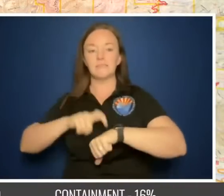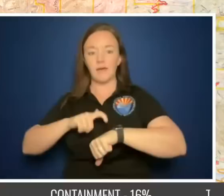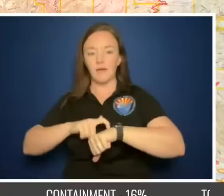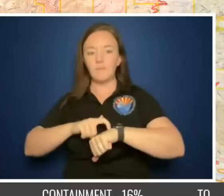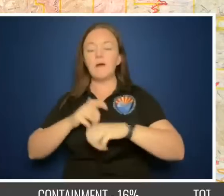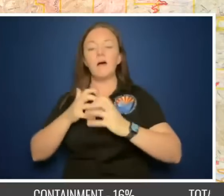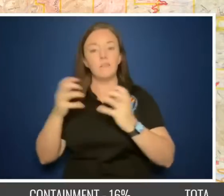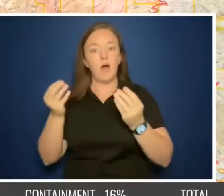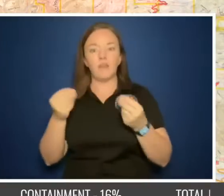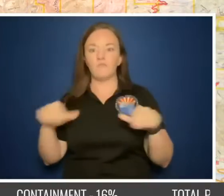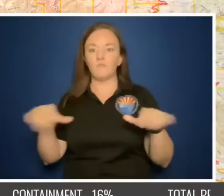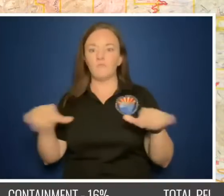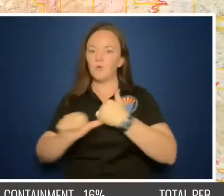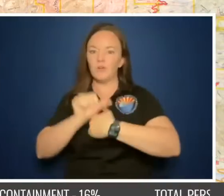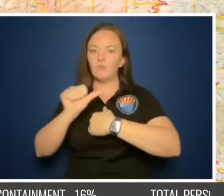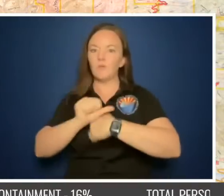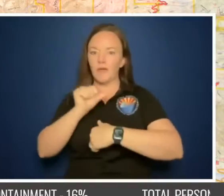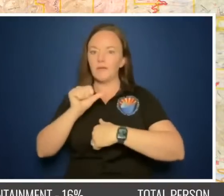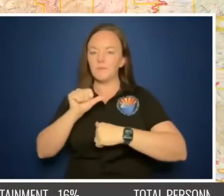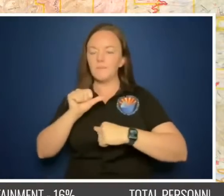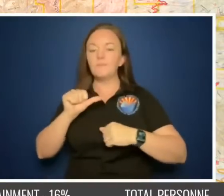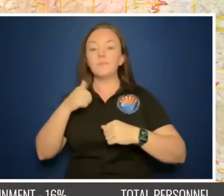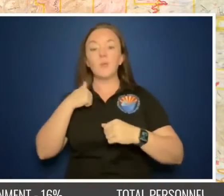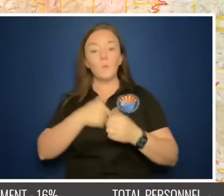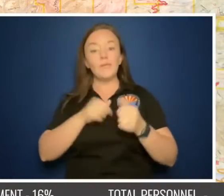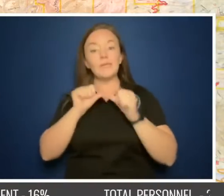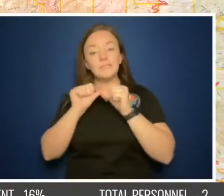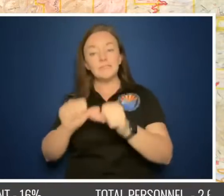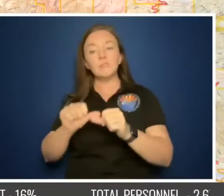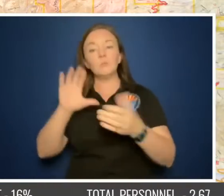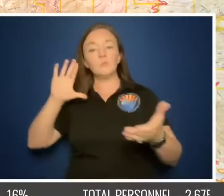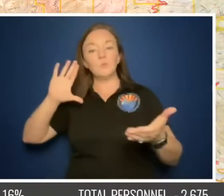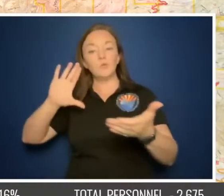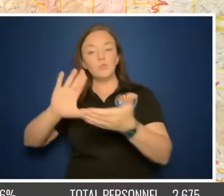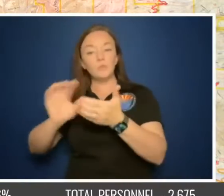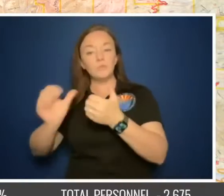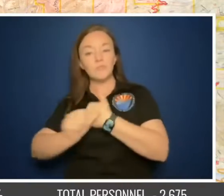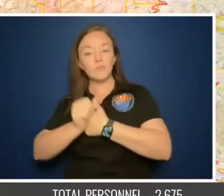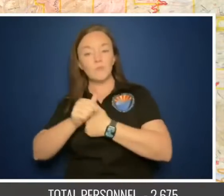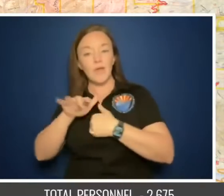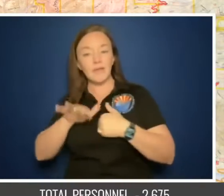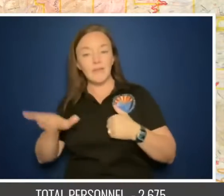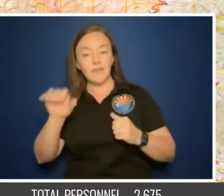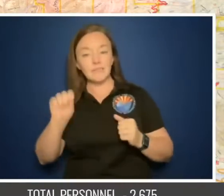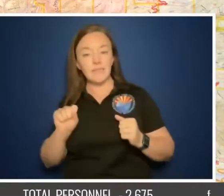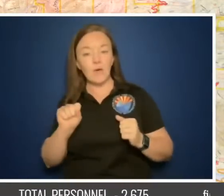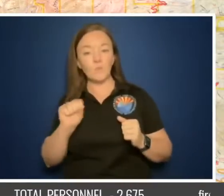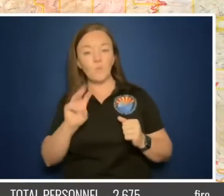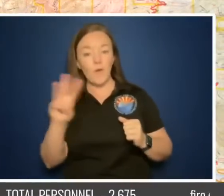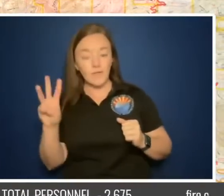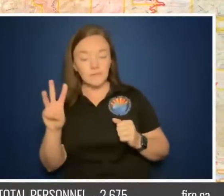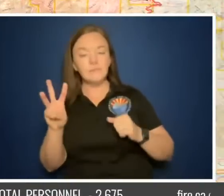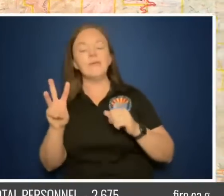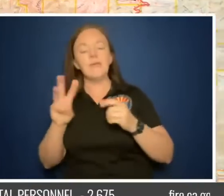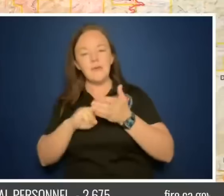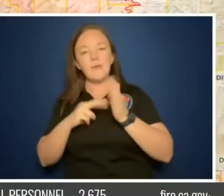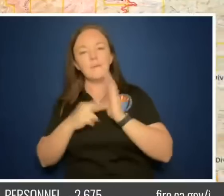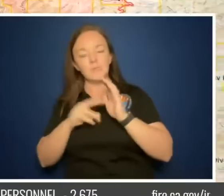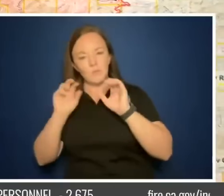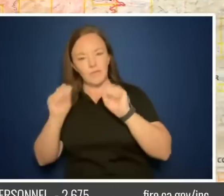property threat down here. As we continue to mitigate the threat down here, it helps us push resources out to the further into the fire